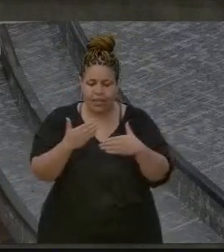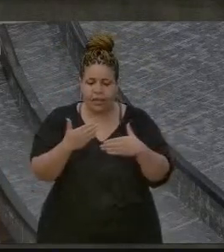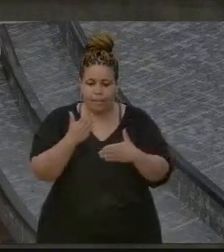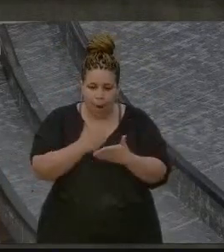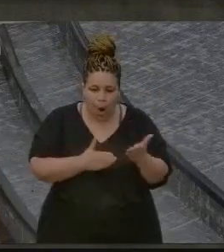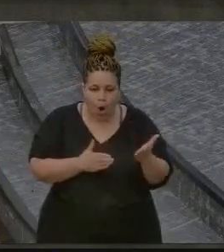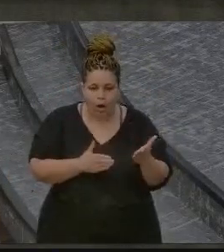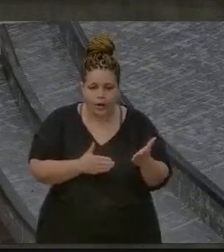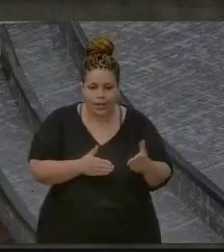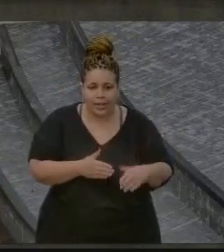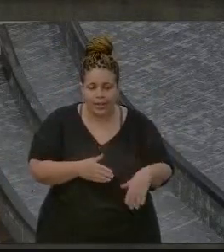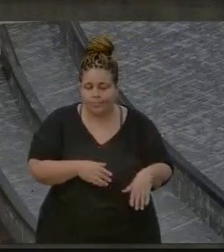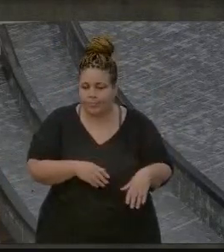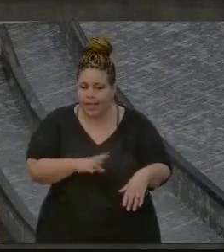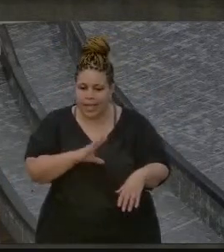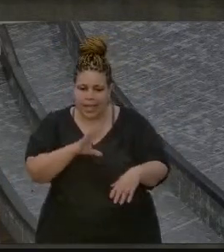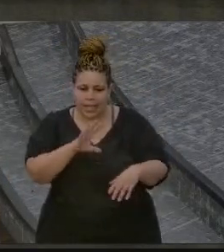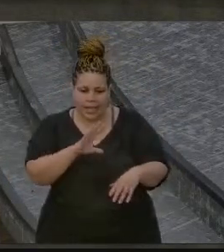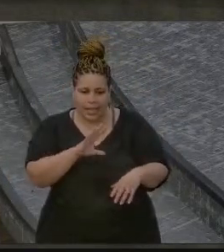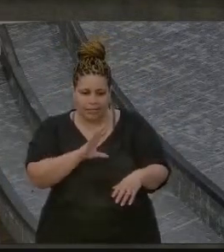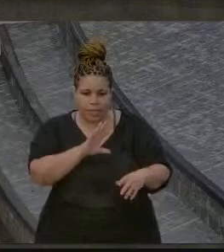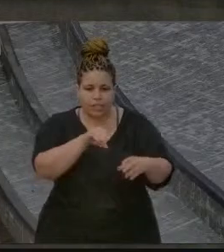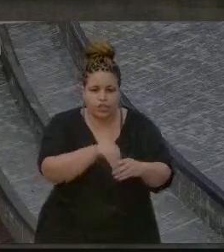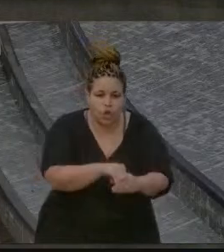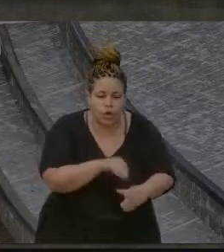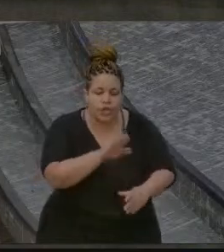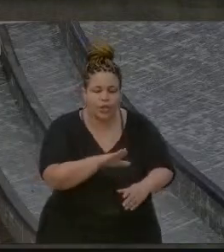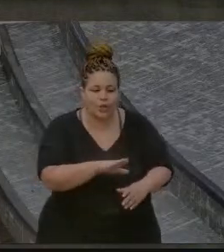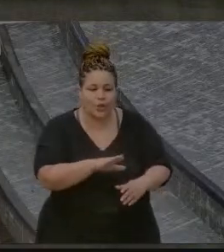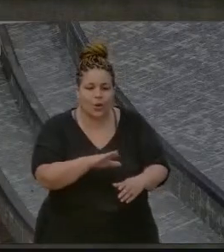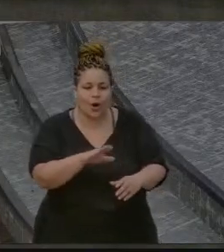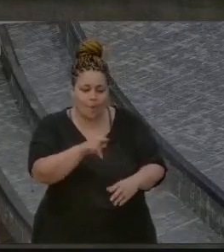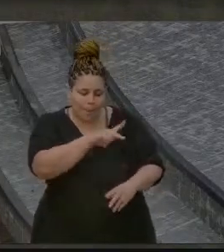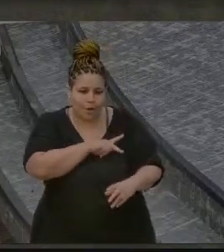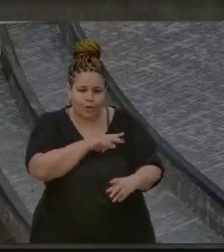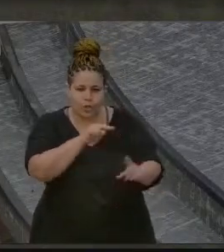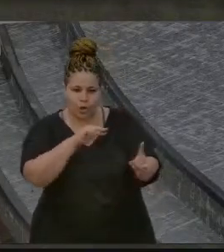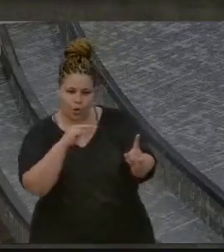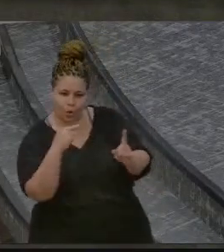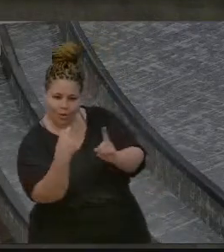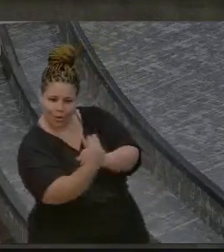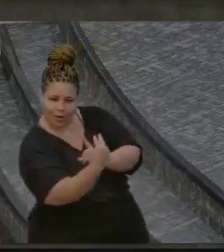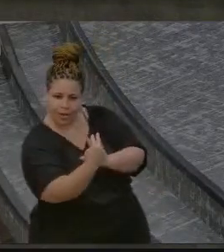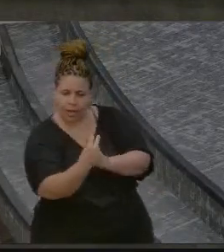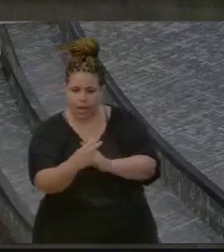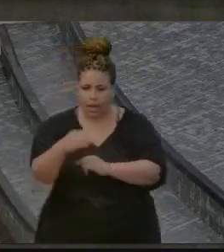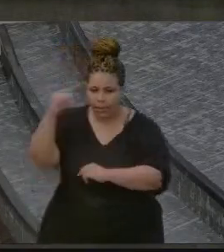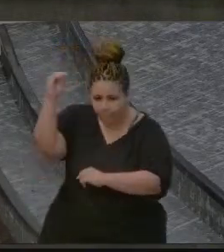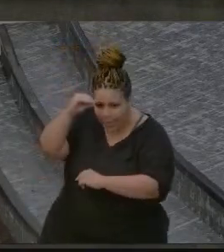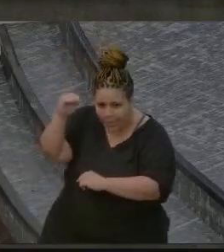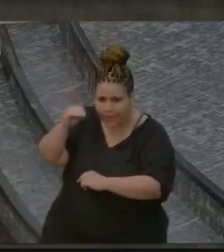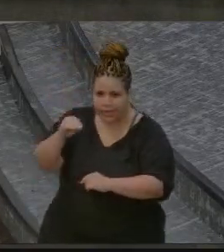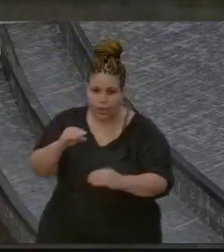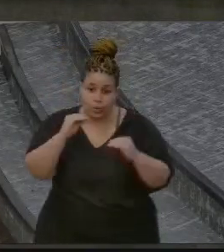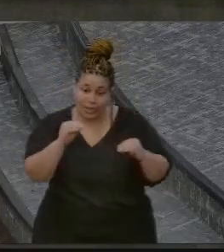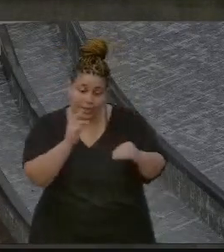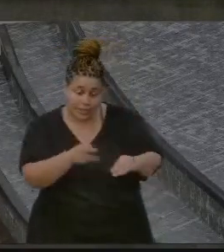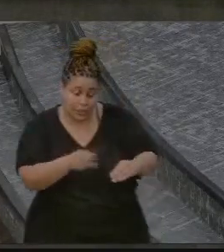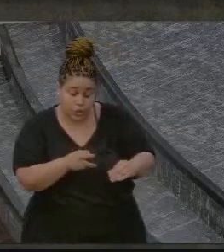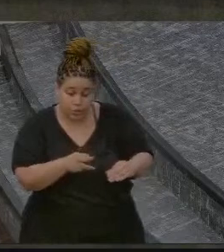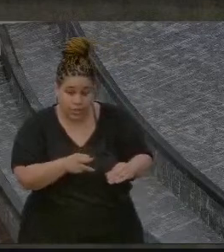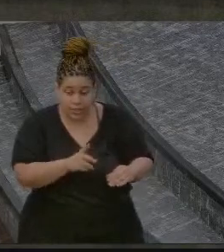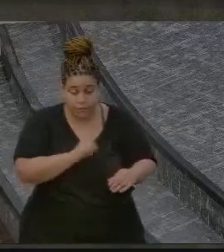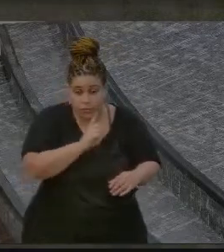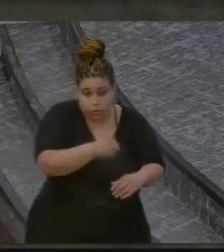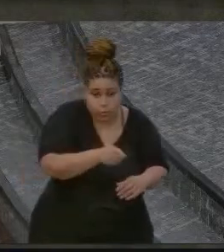personal opinion or inserting their personal views. They can teach history as history is, and that's the whole truth.